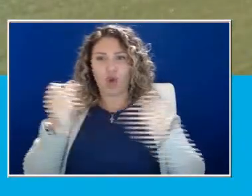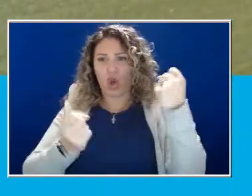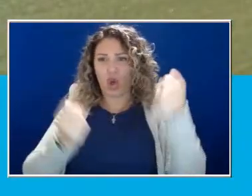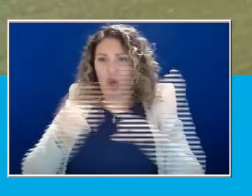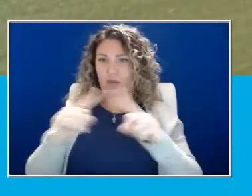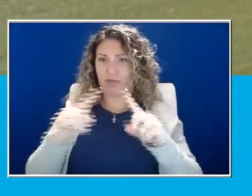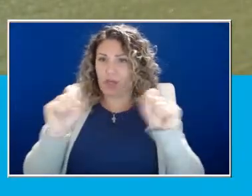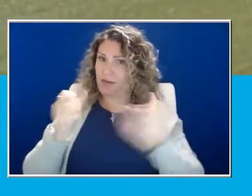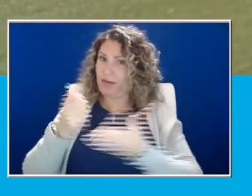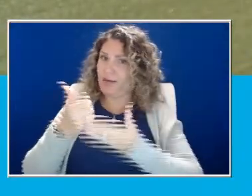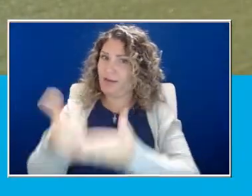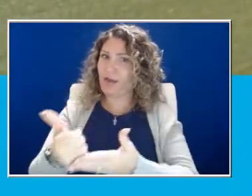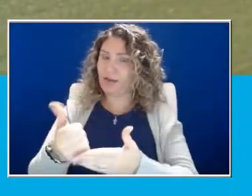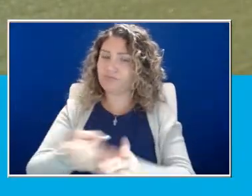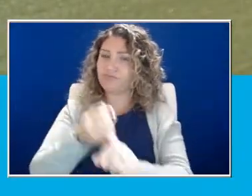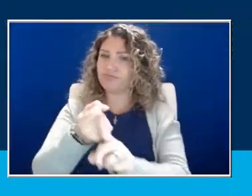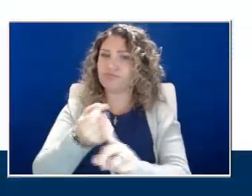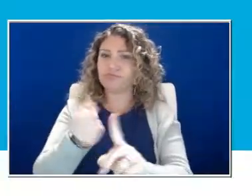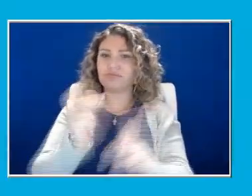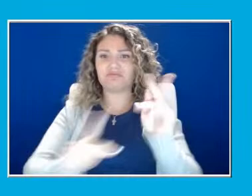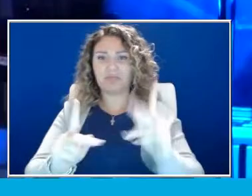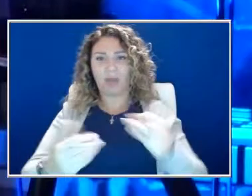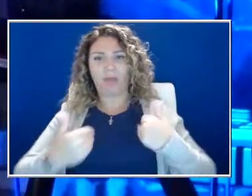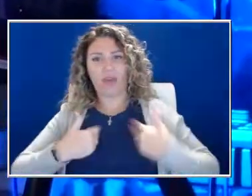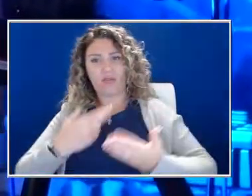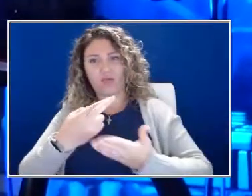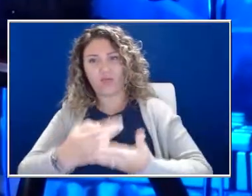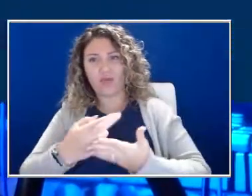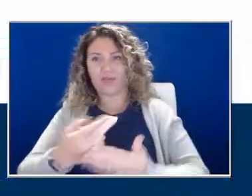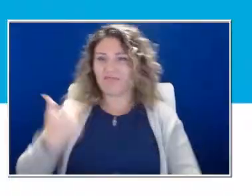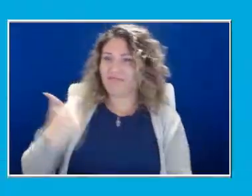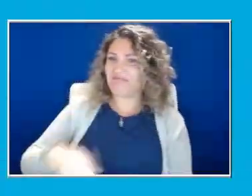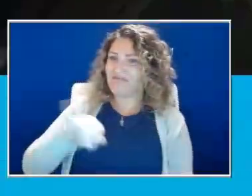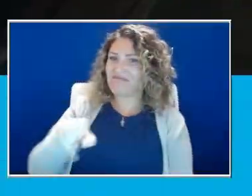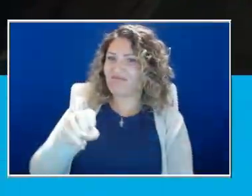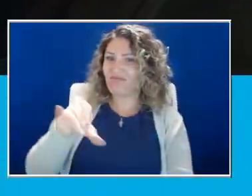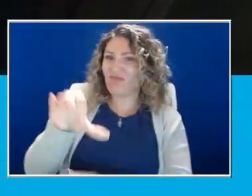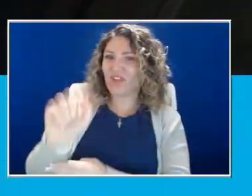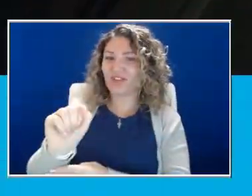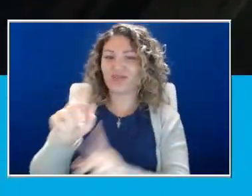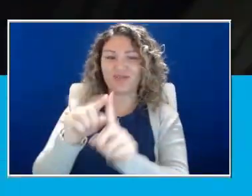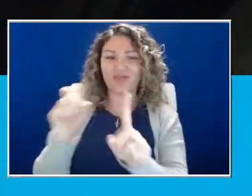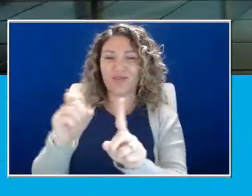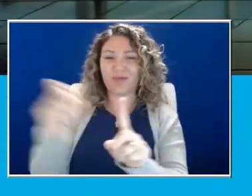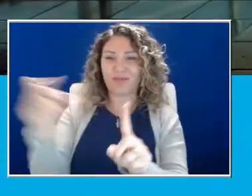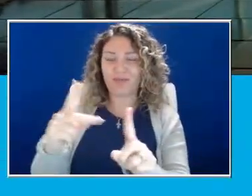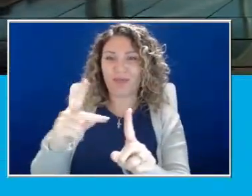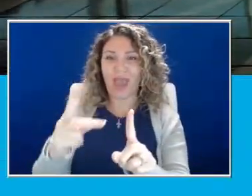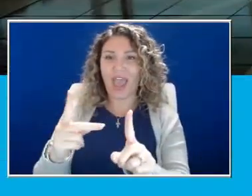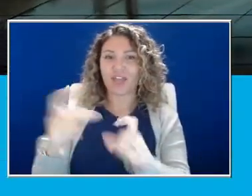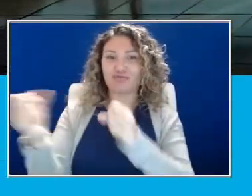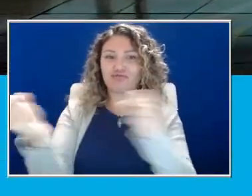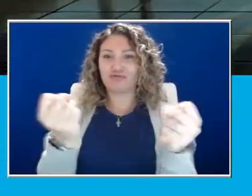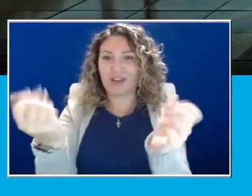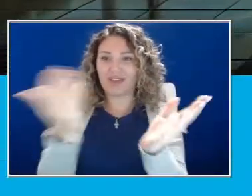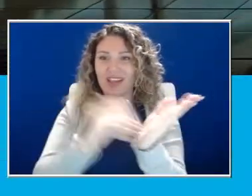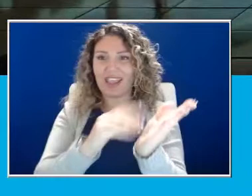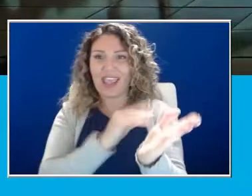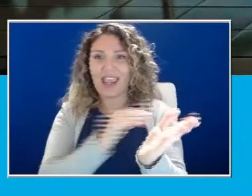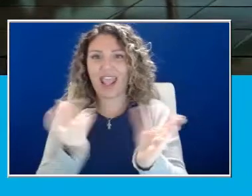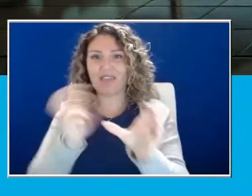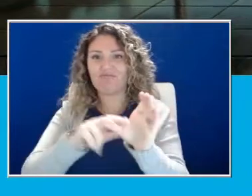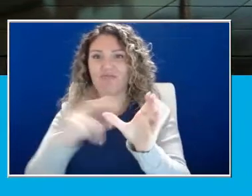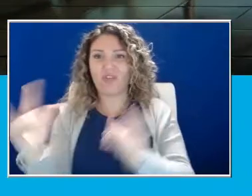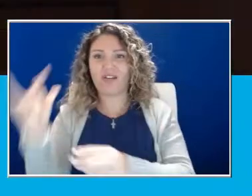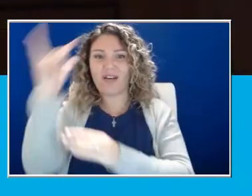make a difference in those undergoing rehabilitation. I'm Jessica Lovell. From getting back into the driver's seat to boarding an airplane,